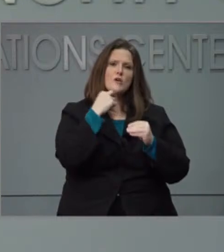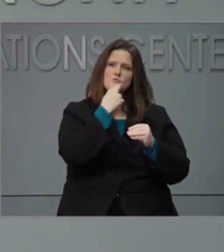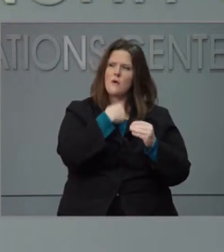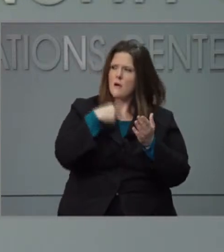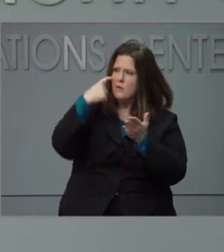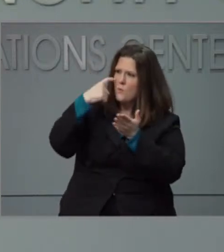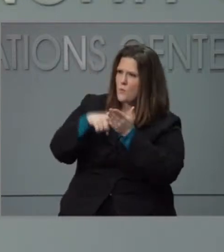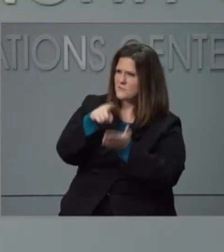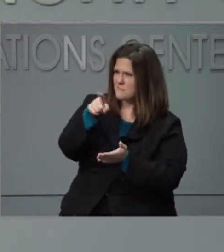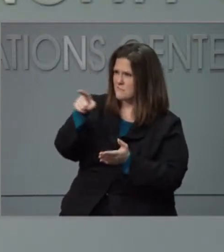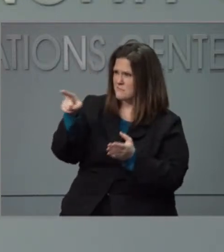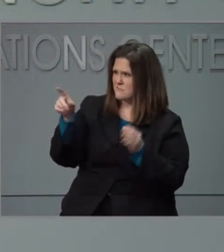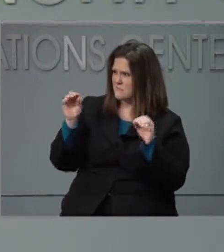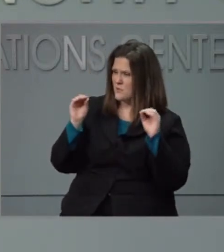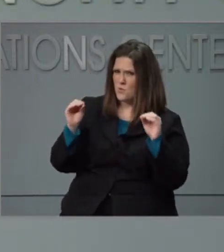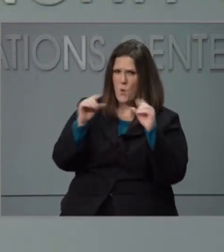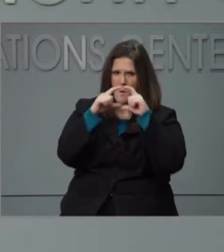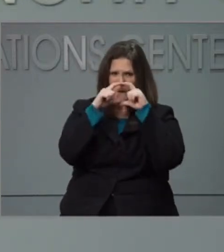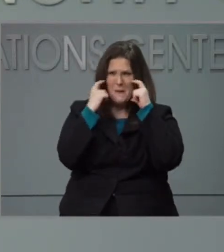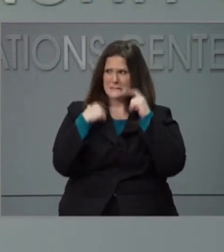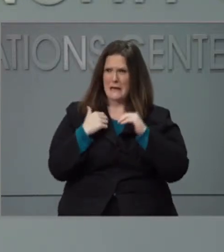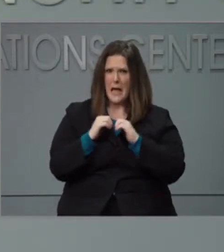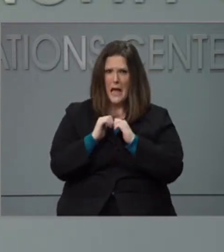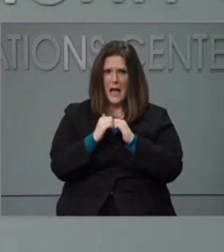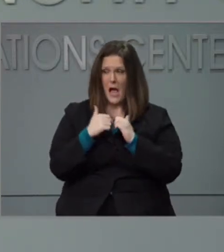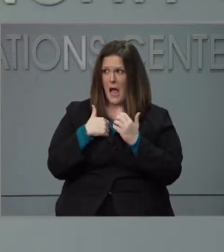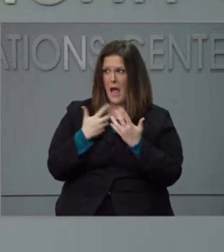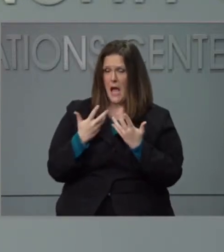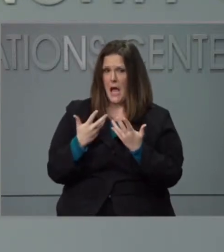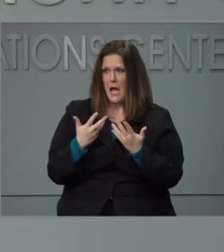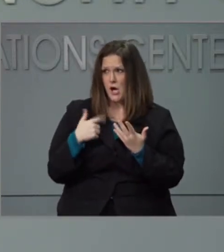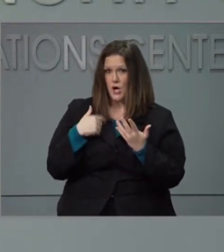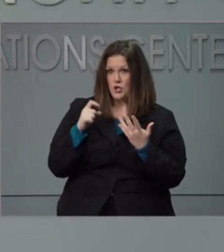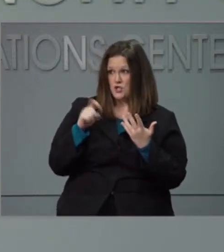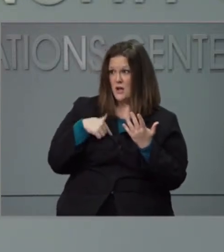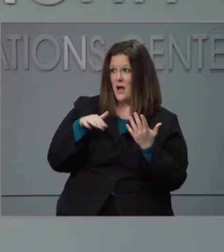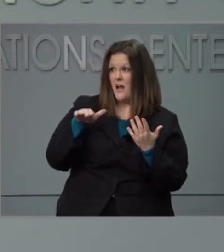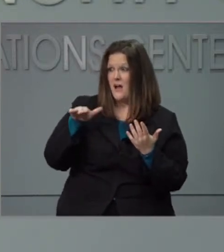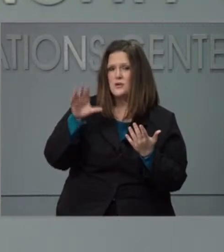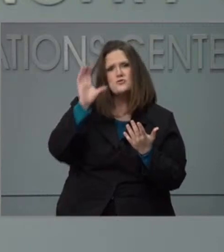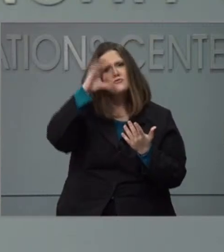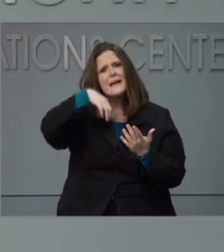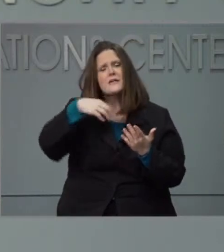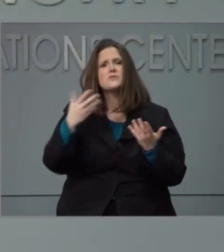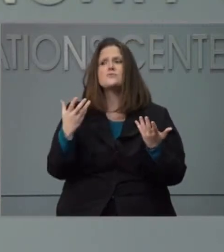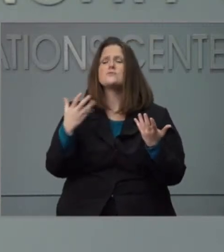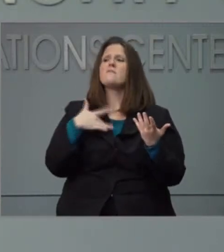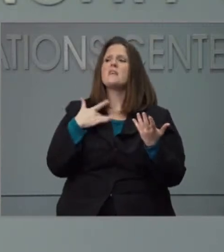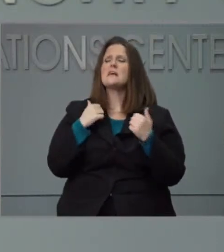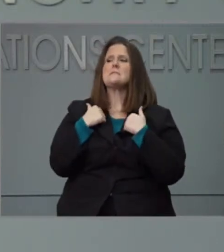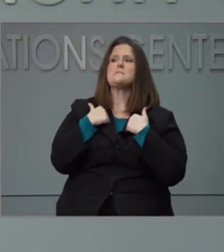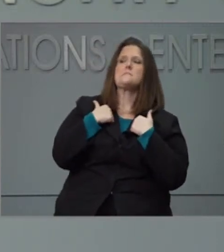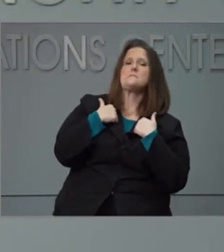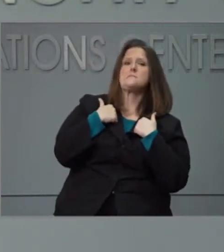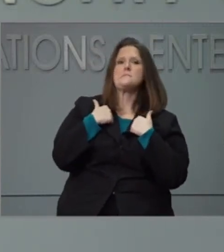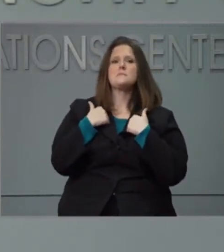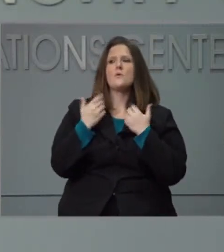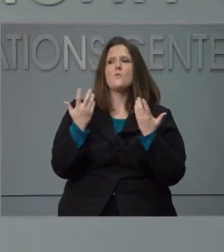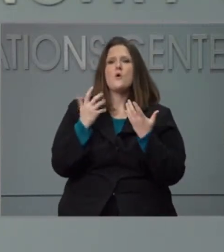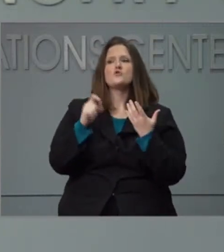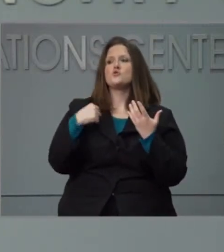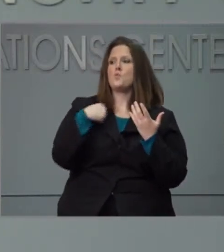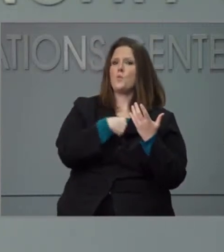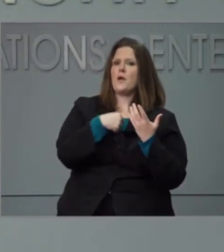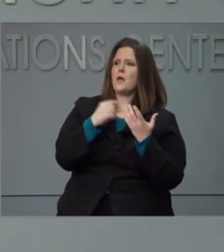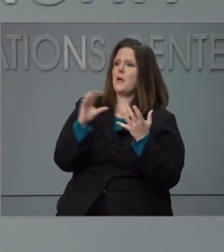not doing that, I don't know what to tell them. What should we tell strangers or tell people who are,